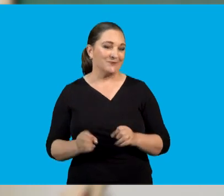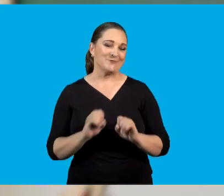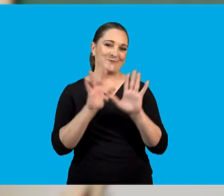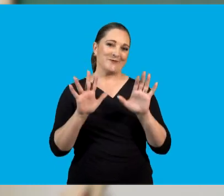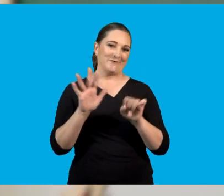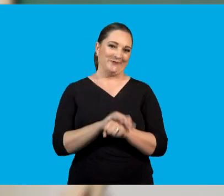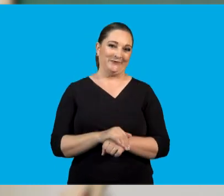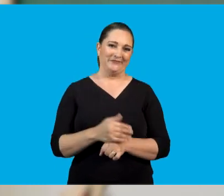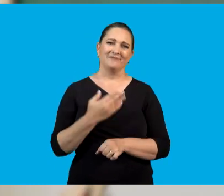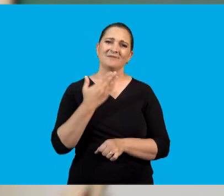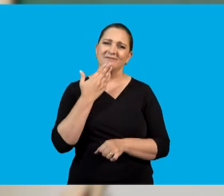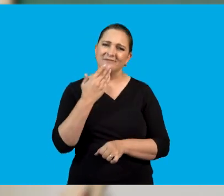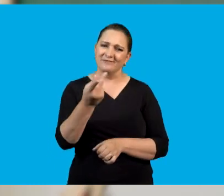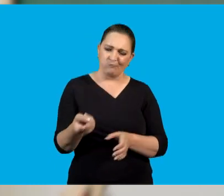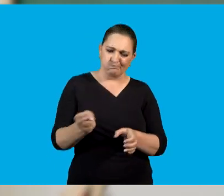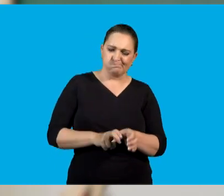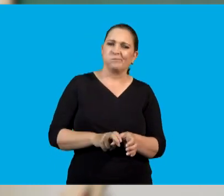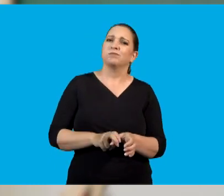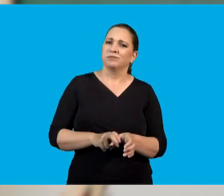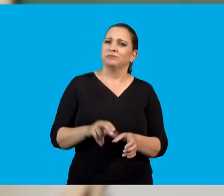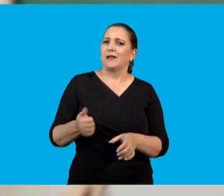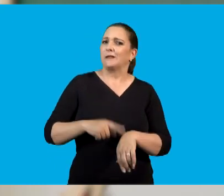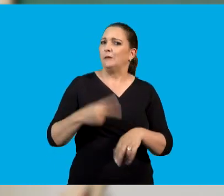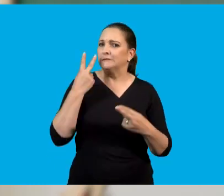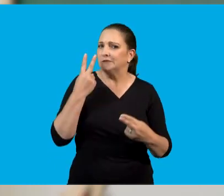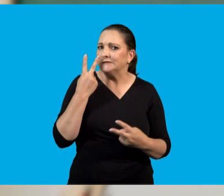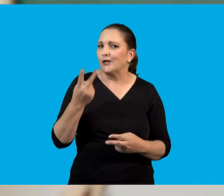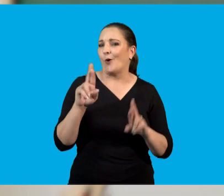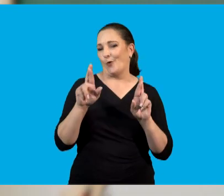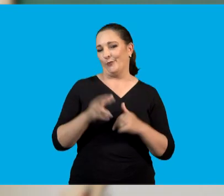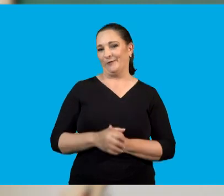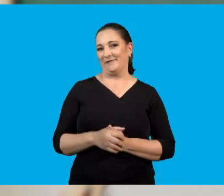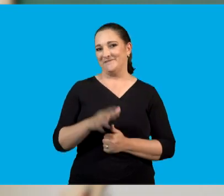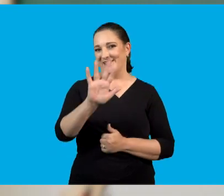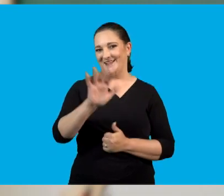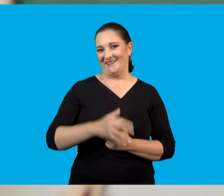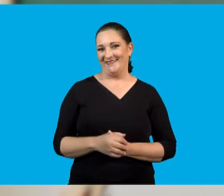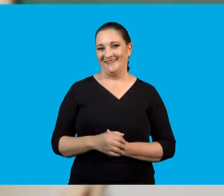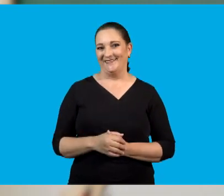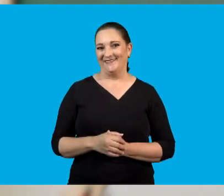wonderful lesson. Thank you for joining us, and we hope to see you next time. Goodbye.